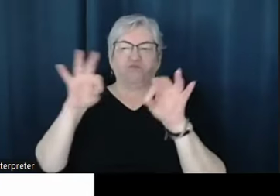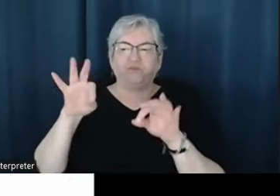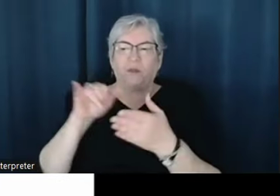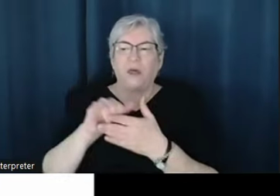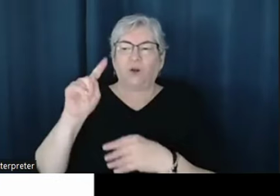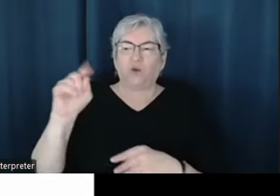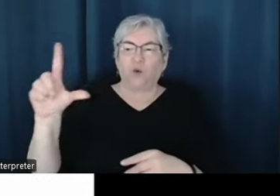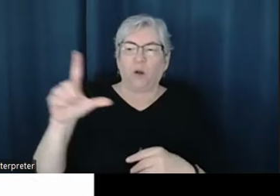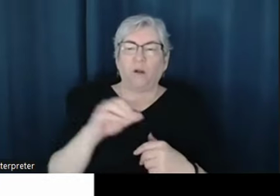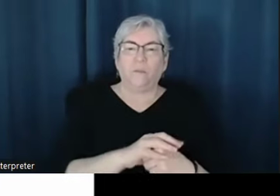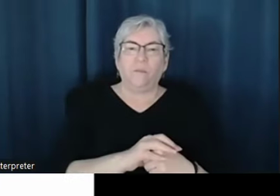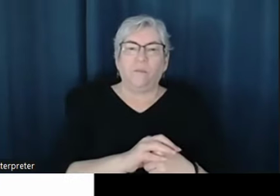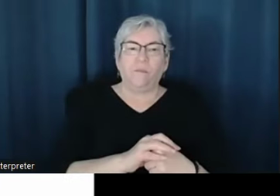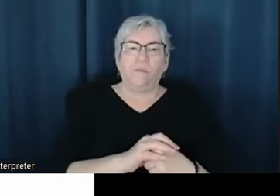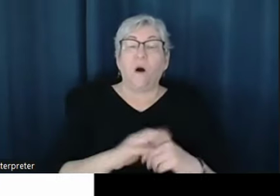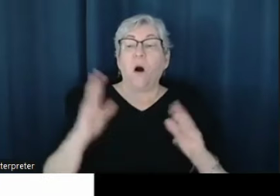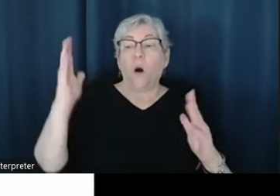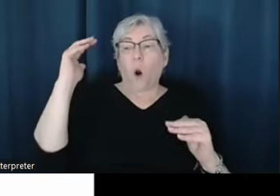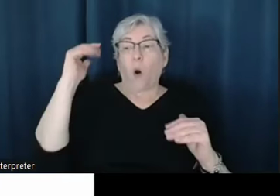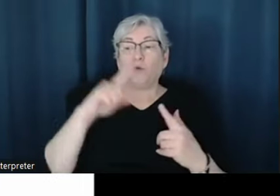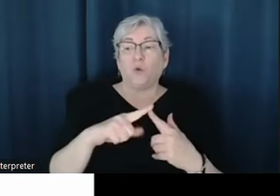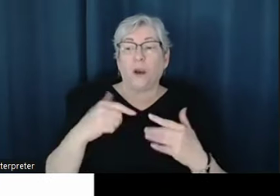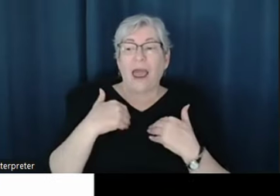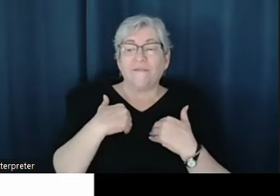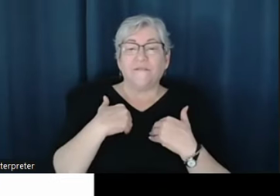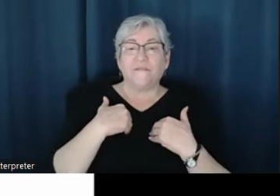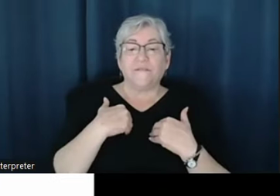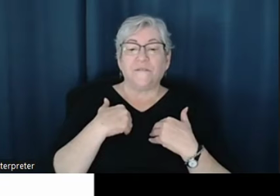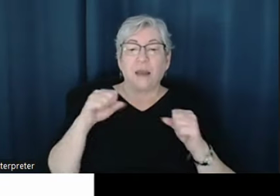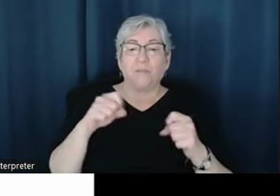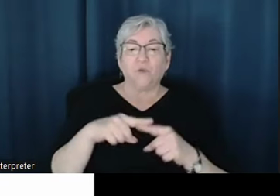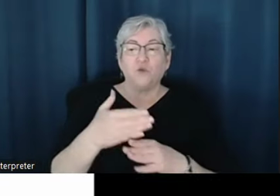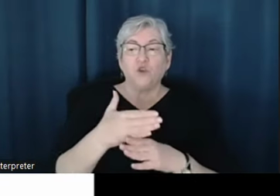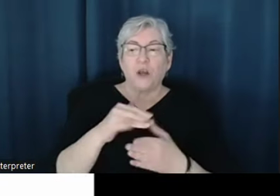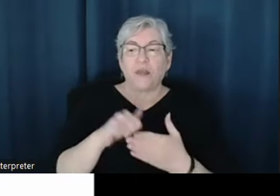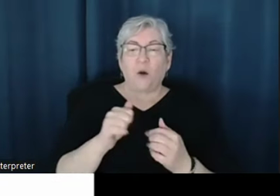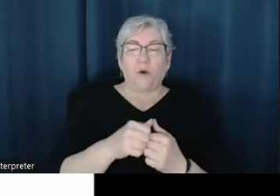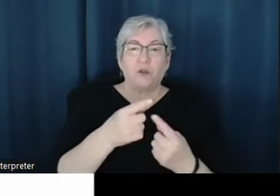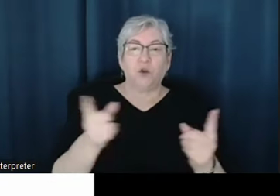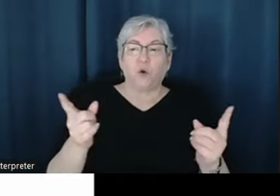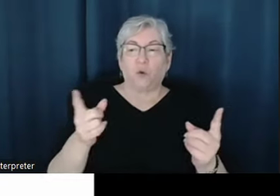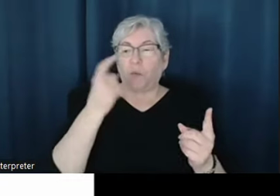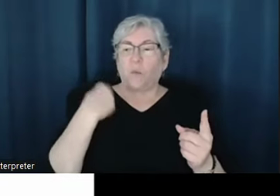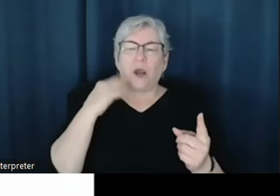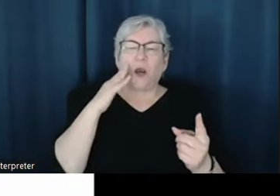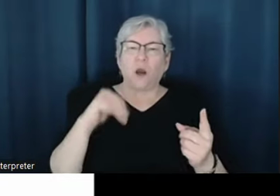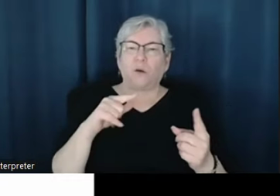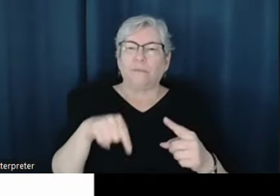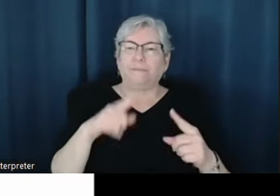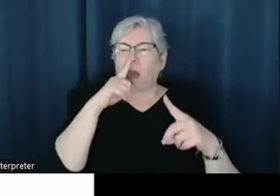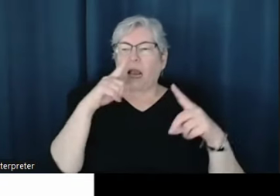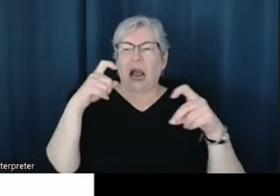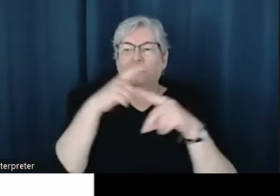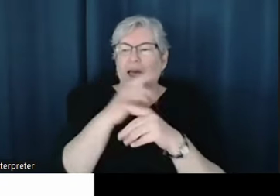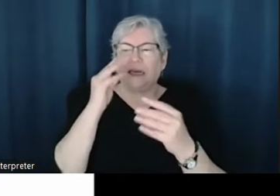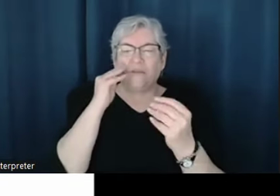and we hope to be able to share that with a lot of you, because we know how complicated this information